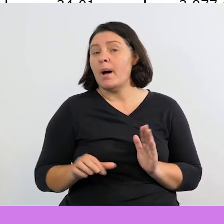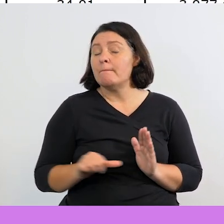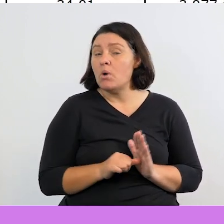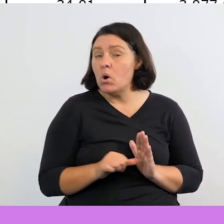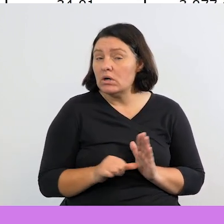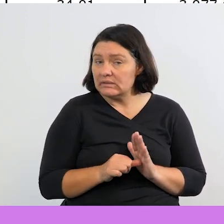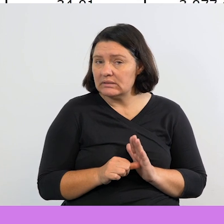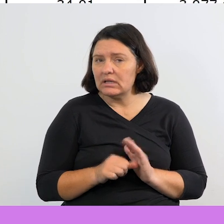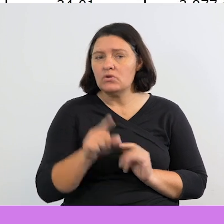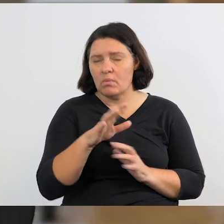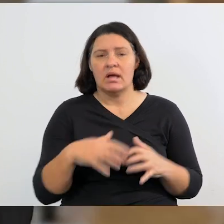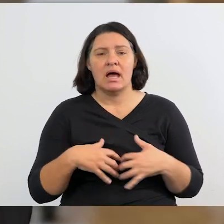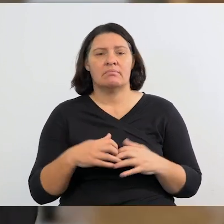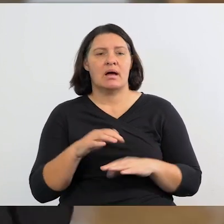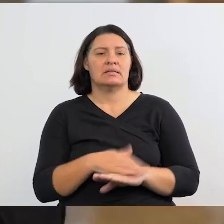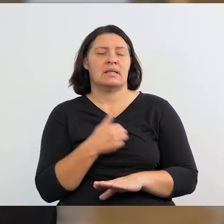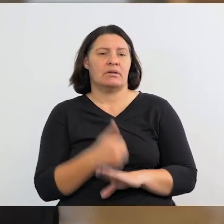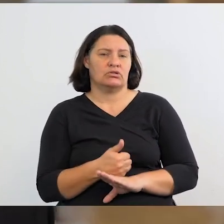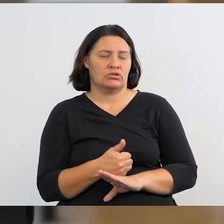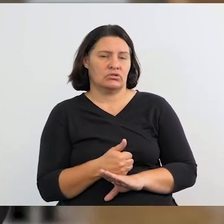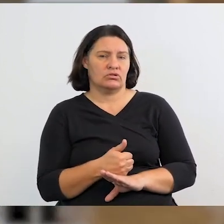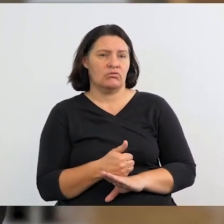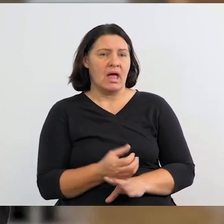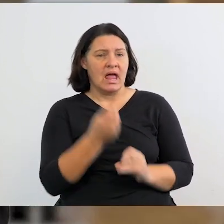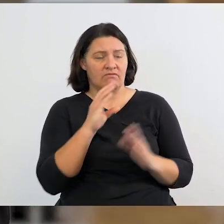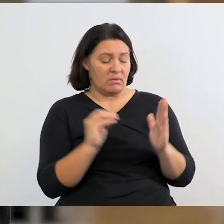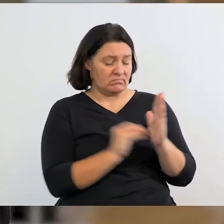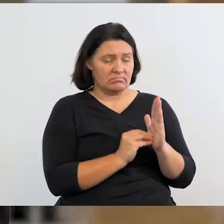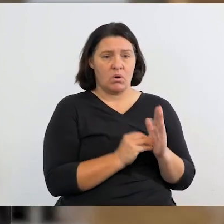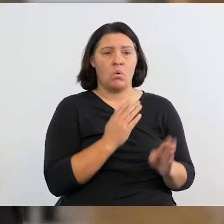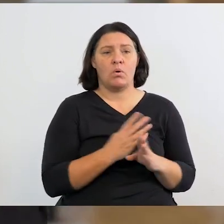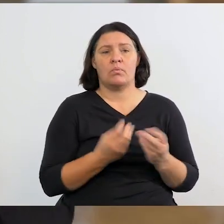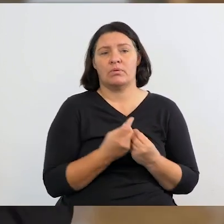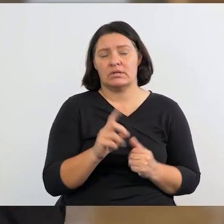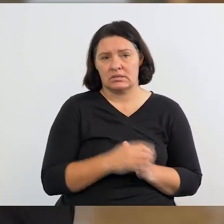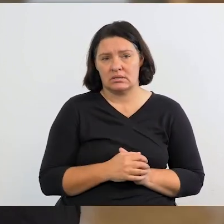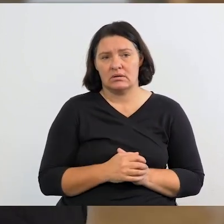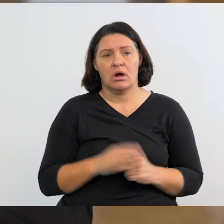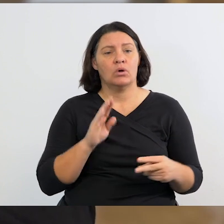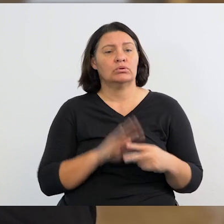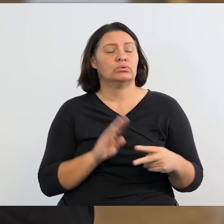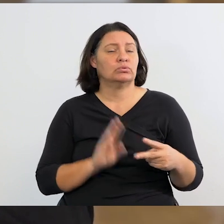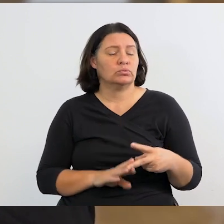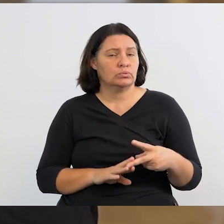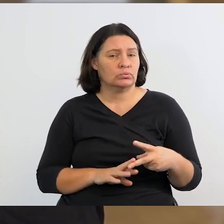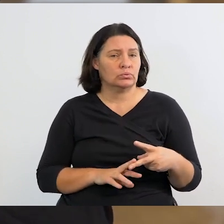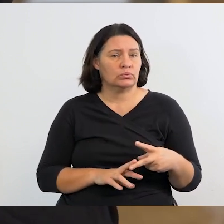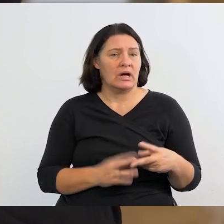It's important for you to establish what information you need to work with. So what are the two